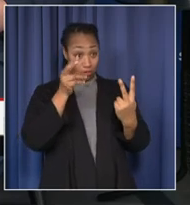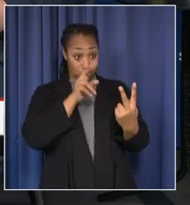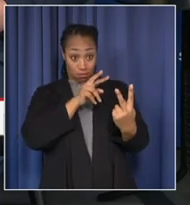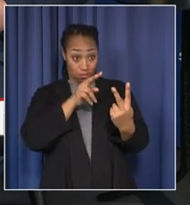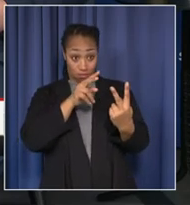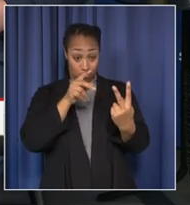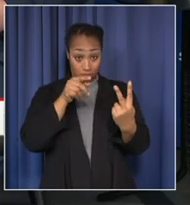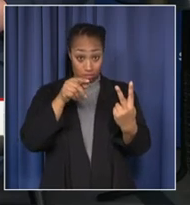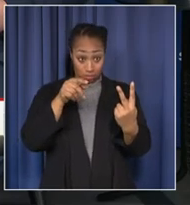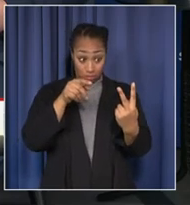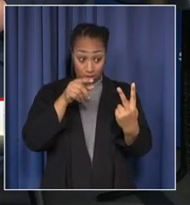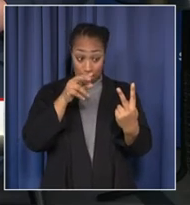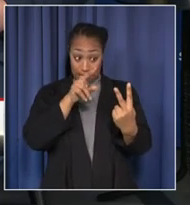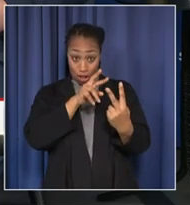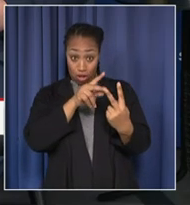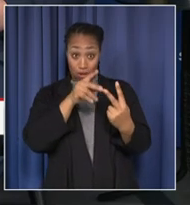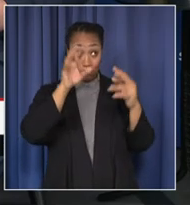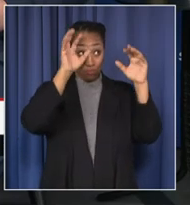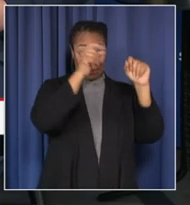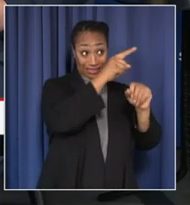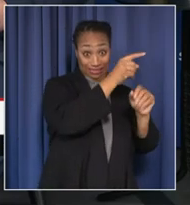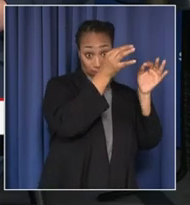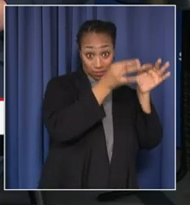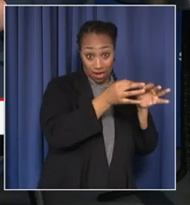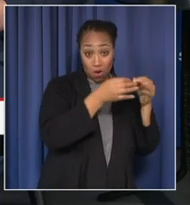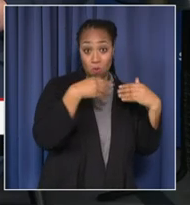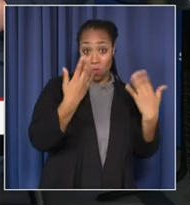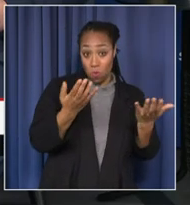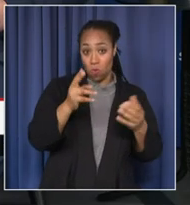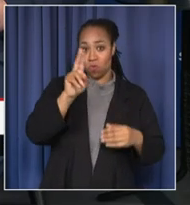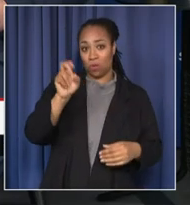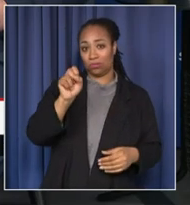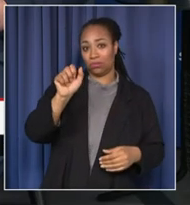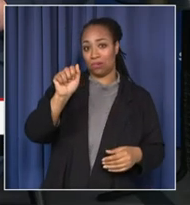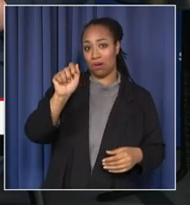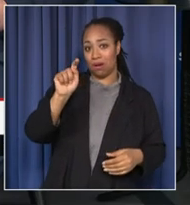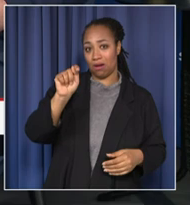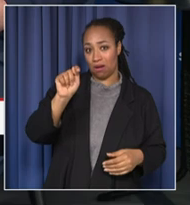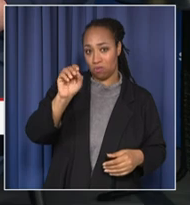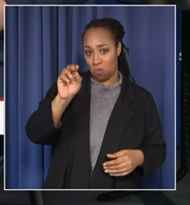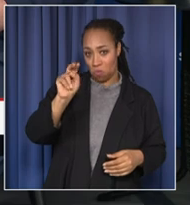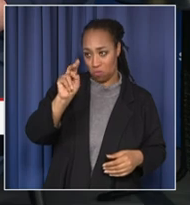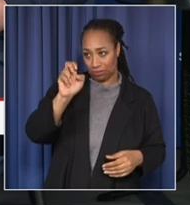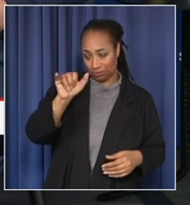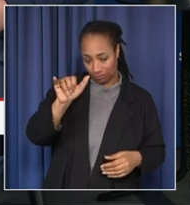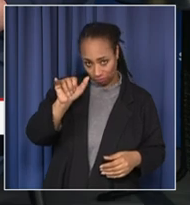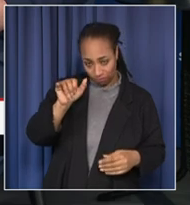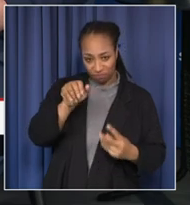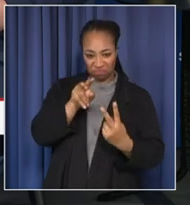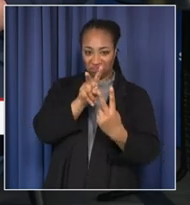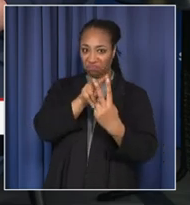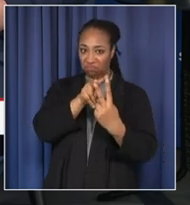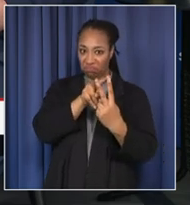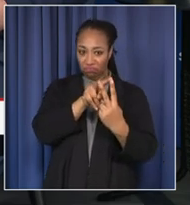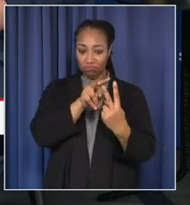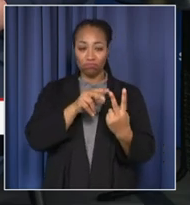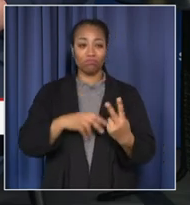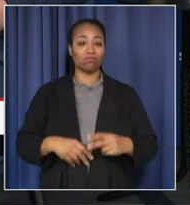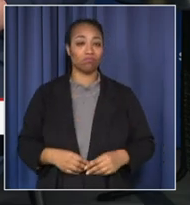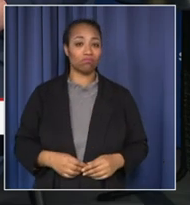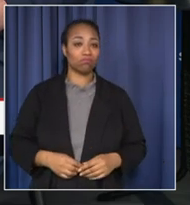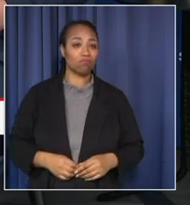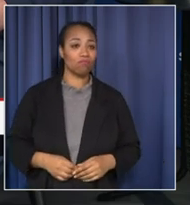general, that appointment. So it is very important to us that the U.S. attorney focuses